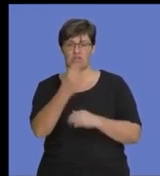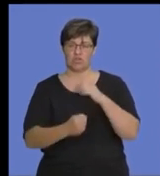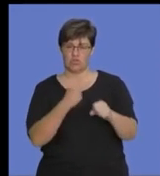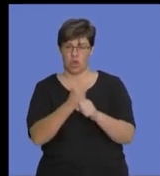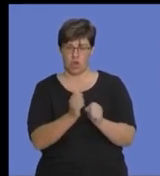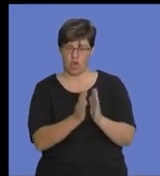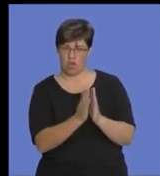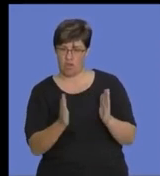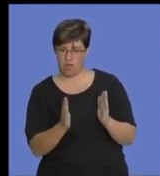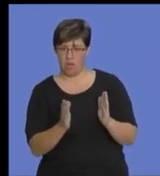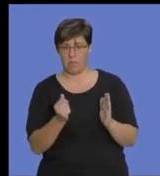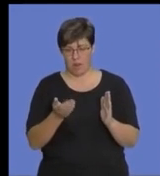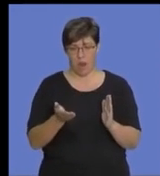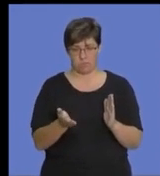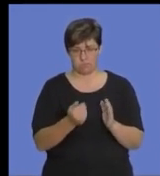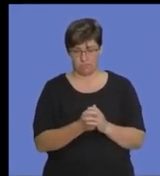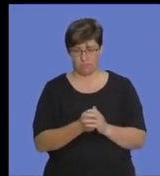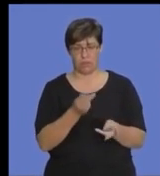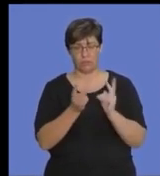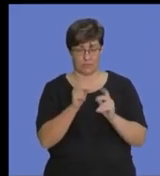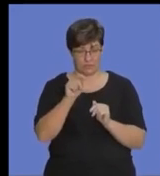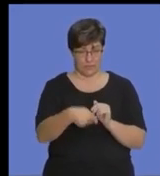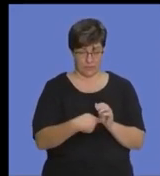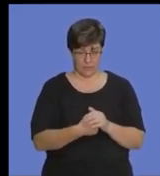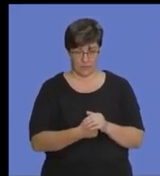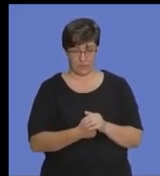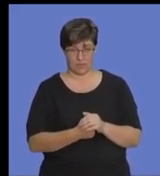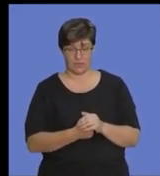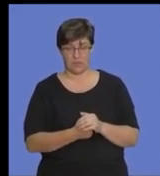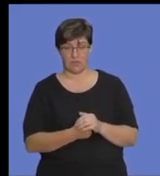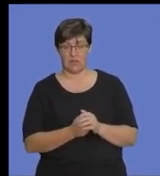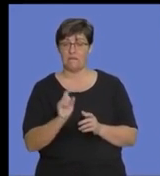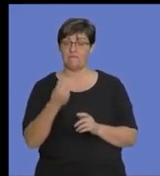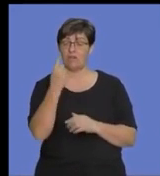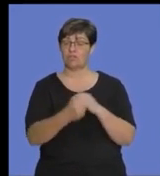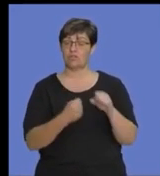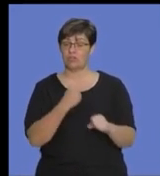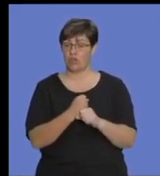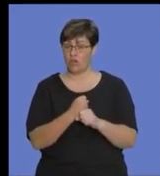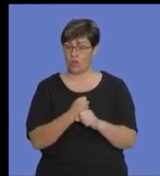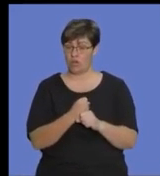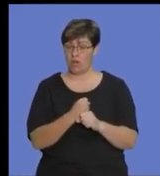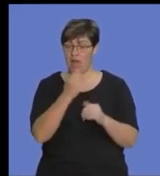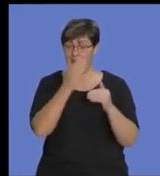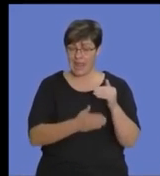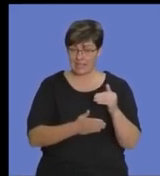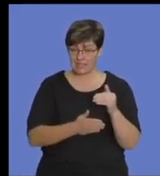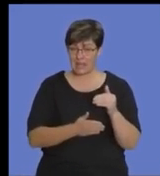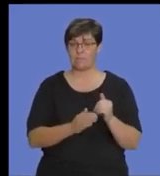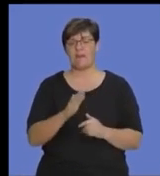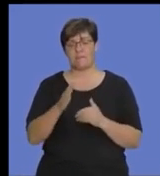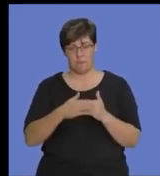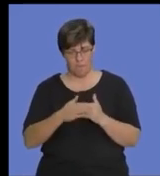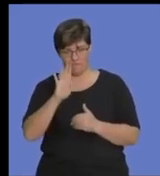year, the amount was there, which was 12,000. And then at the end of the first year, she decided